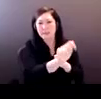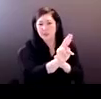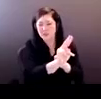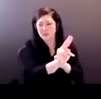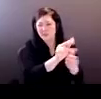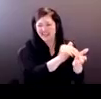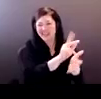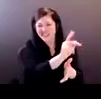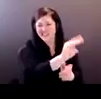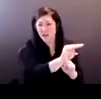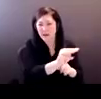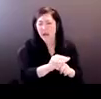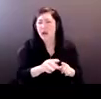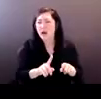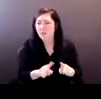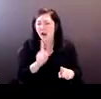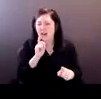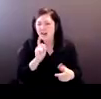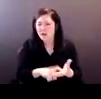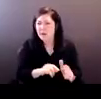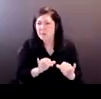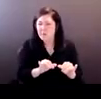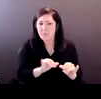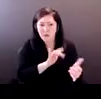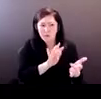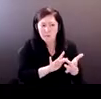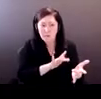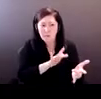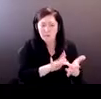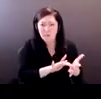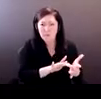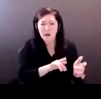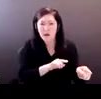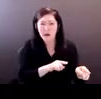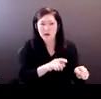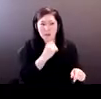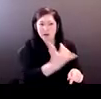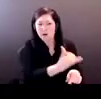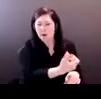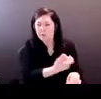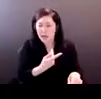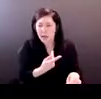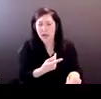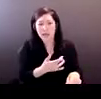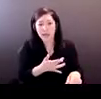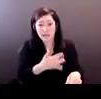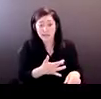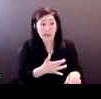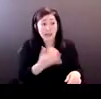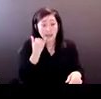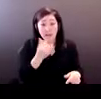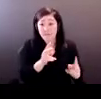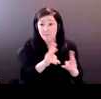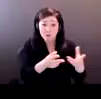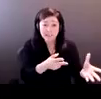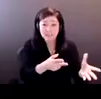on the phone, and then her mum stopped returning phone calls, and then she wasn't talking on the phone when he was there, and then